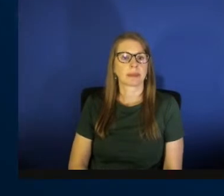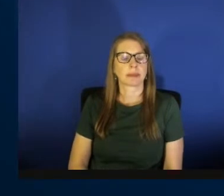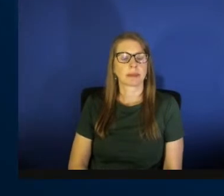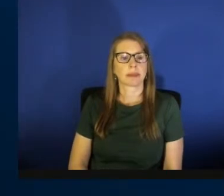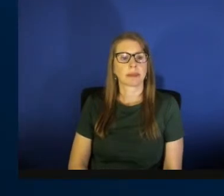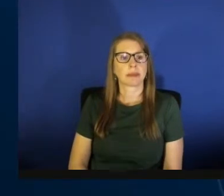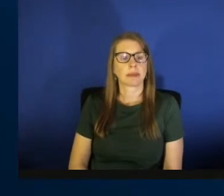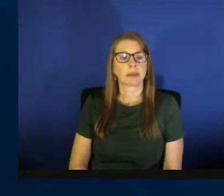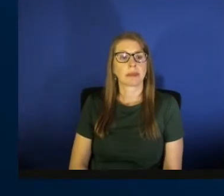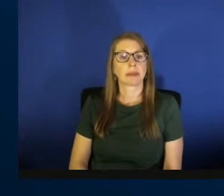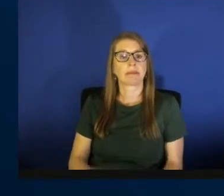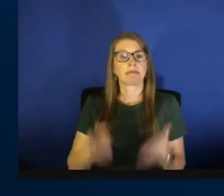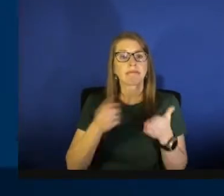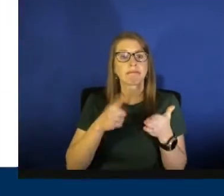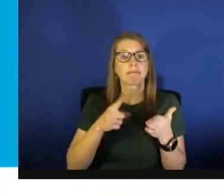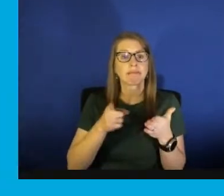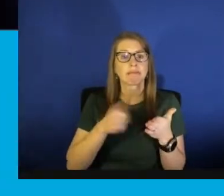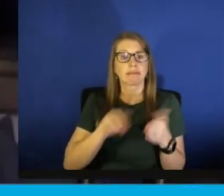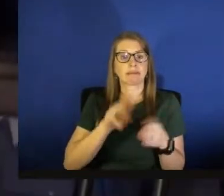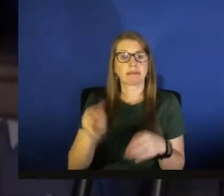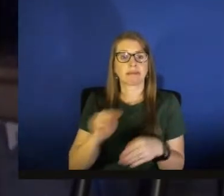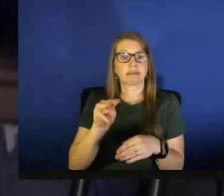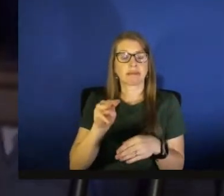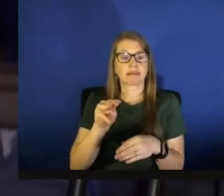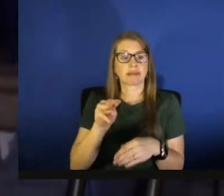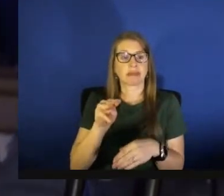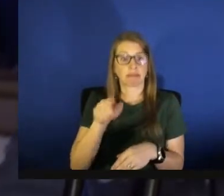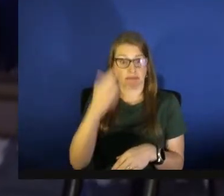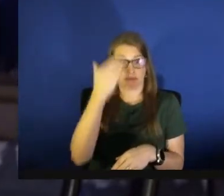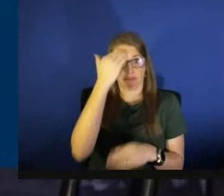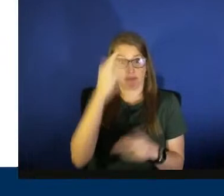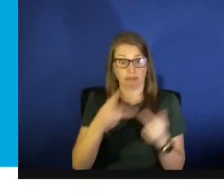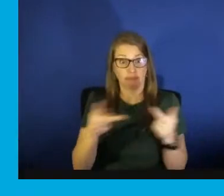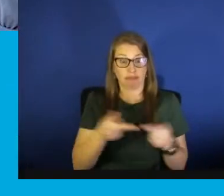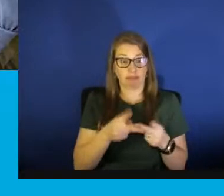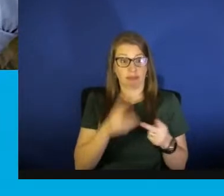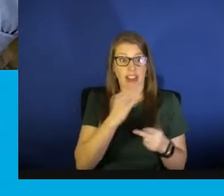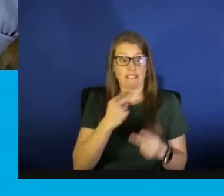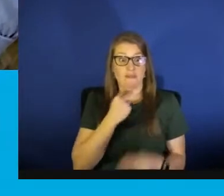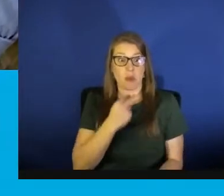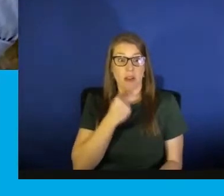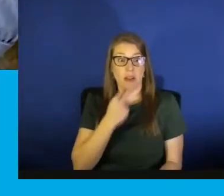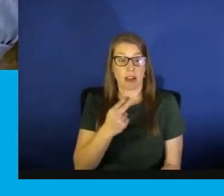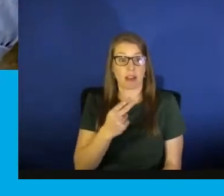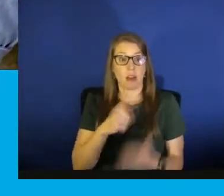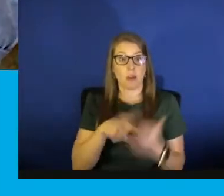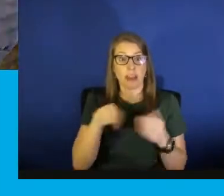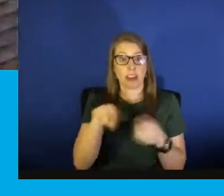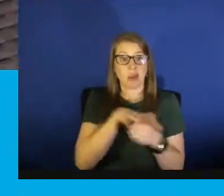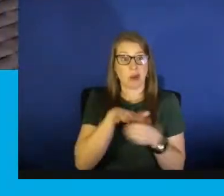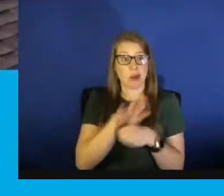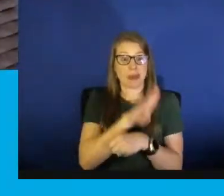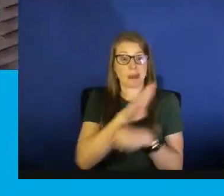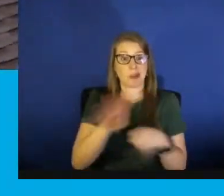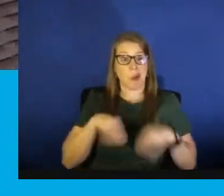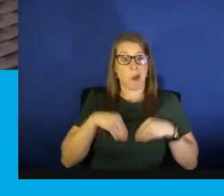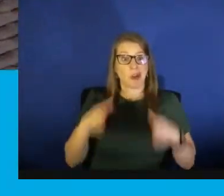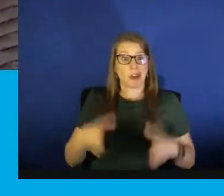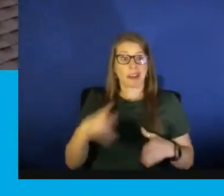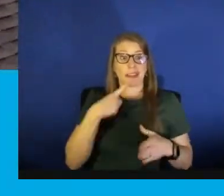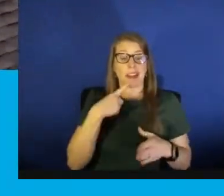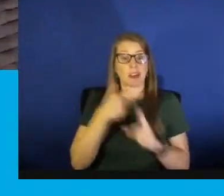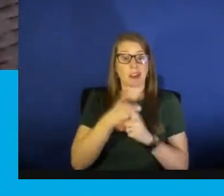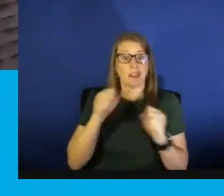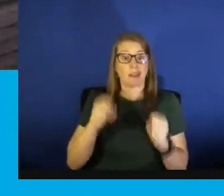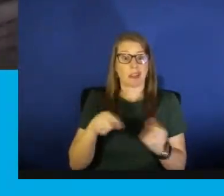Coming up Monday on the Morning Medical Update. You know the place and the voice. What this local business owner says you should spend your money on to